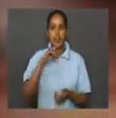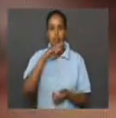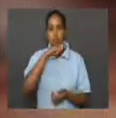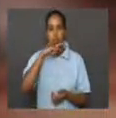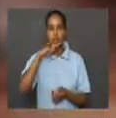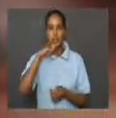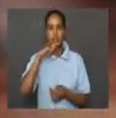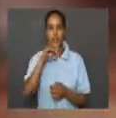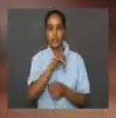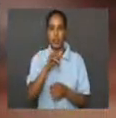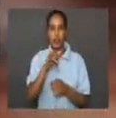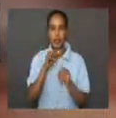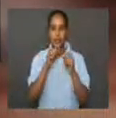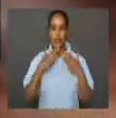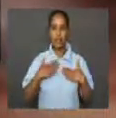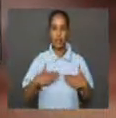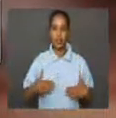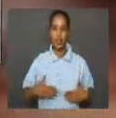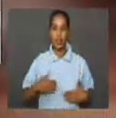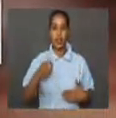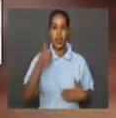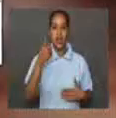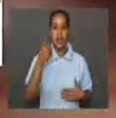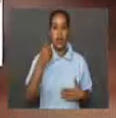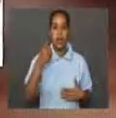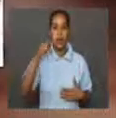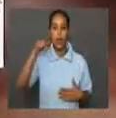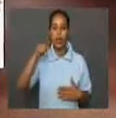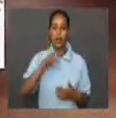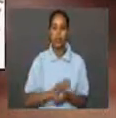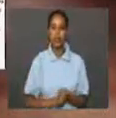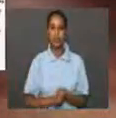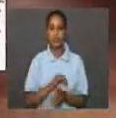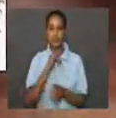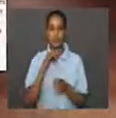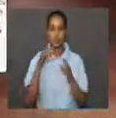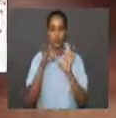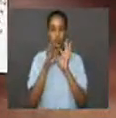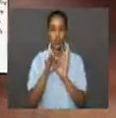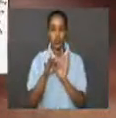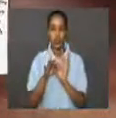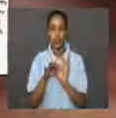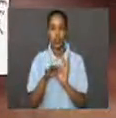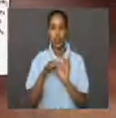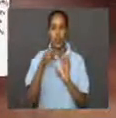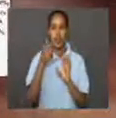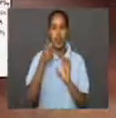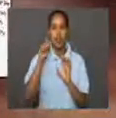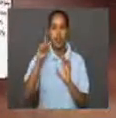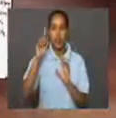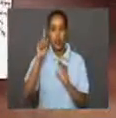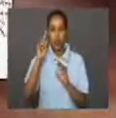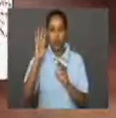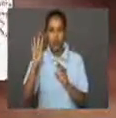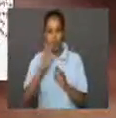Glycogen has a similar structure to amylopectin. It is joined by